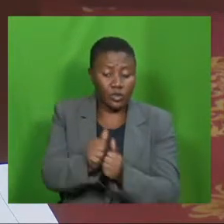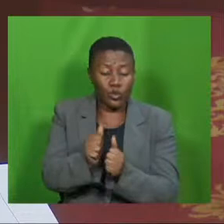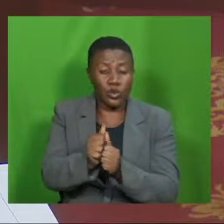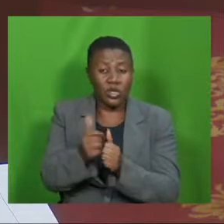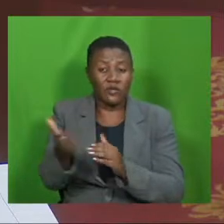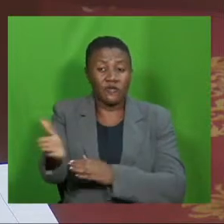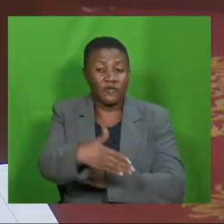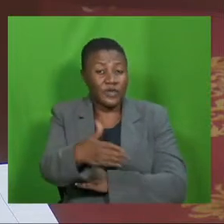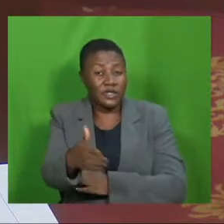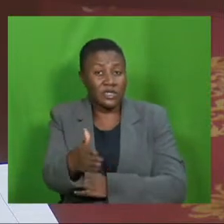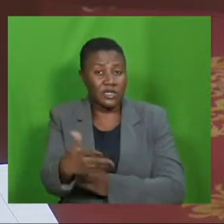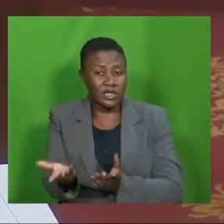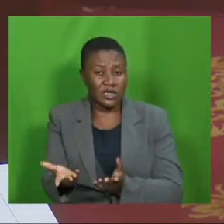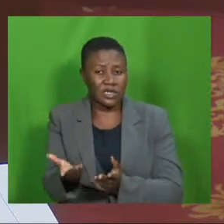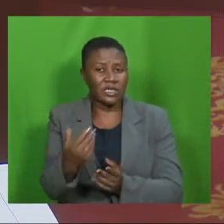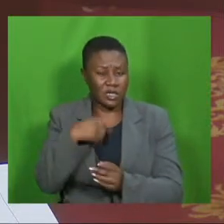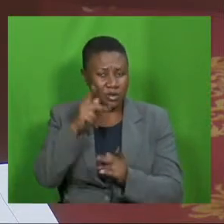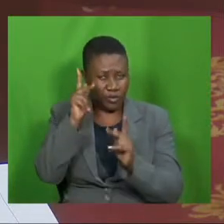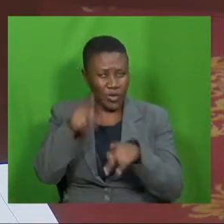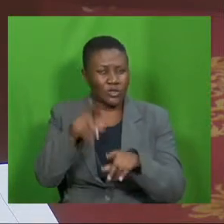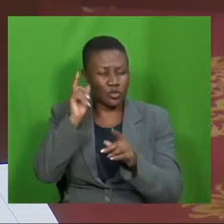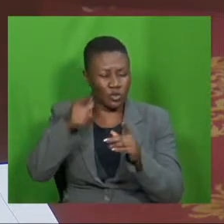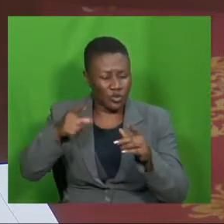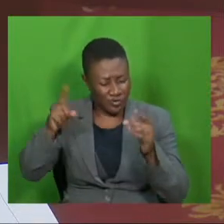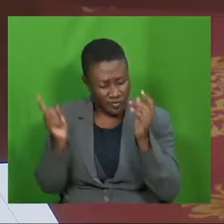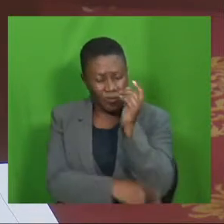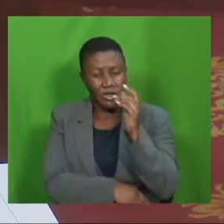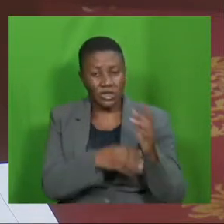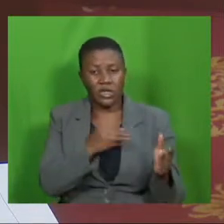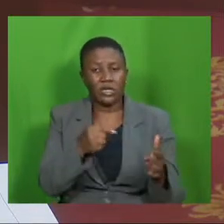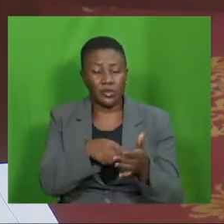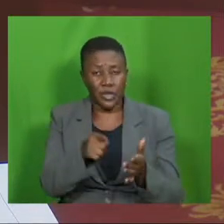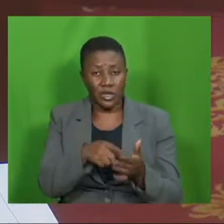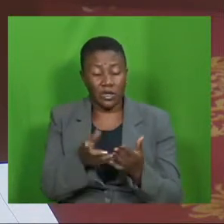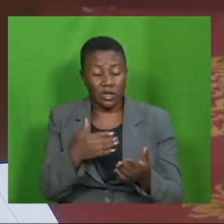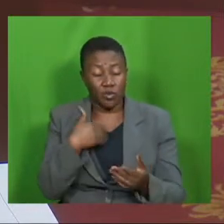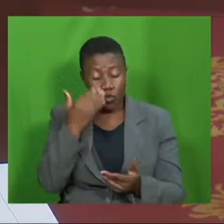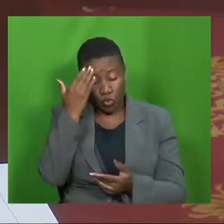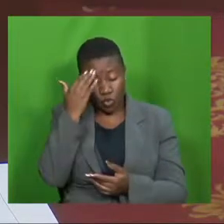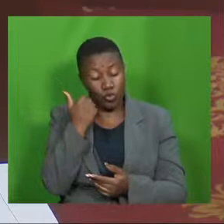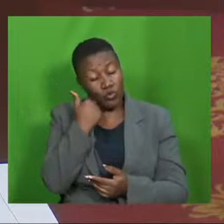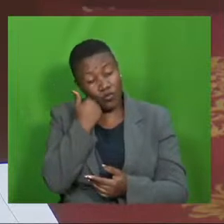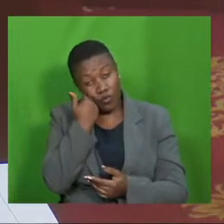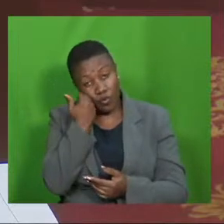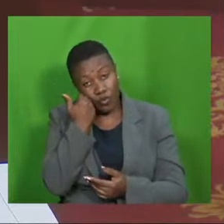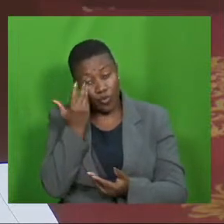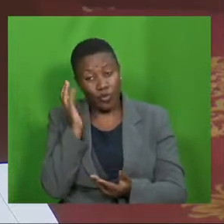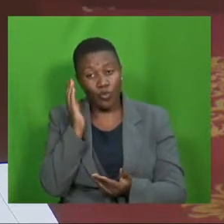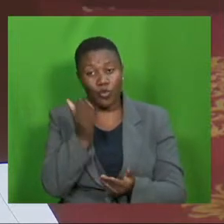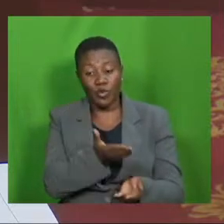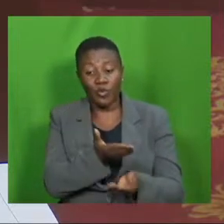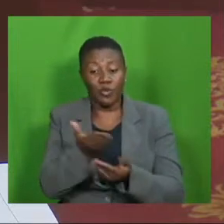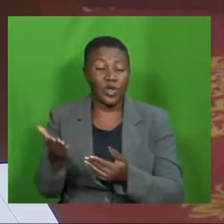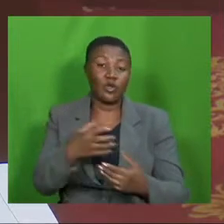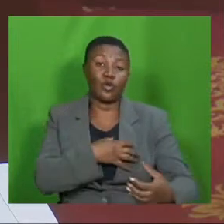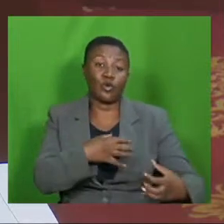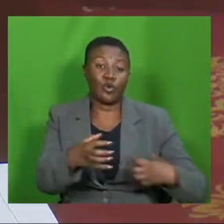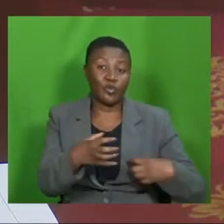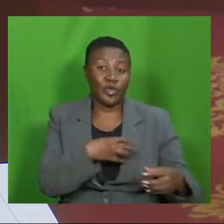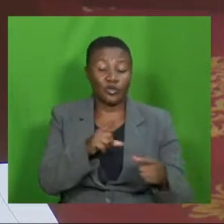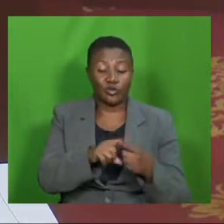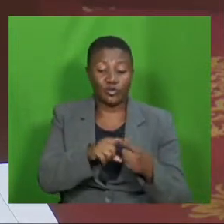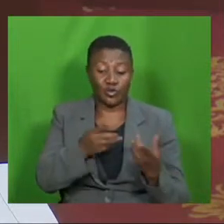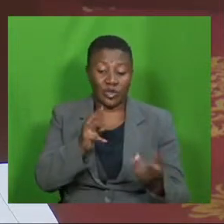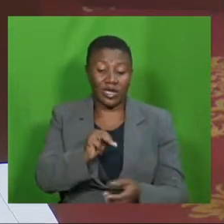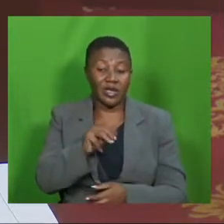they go back for fishing. In fact, very soon, I know they will bring their complaints to members of parliament, because we're